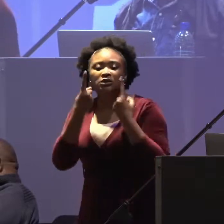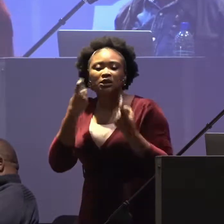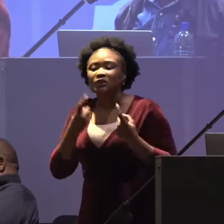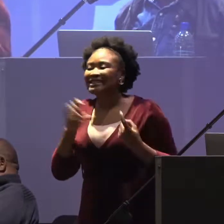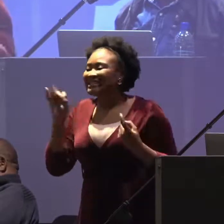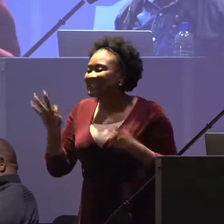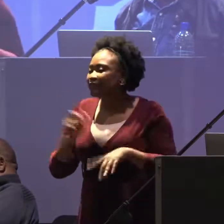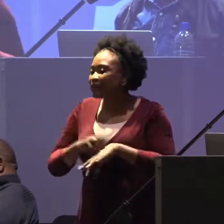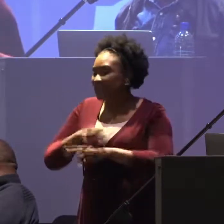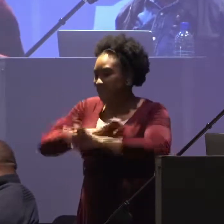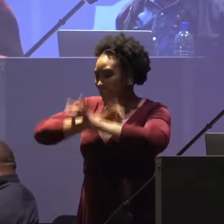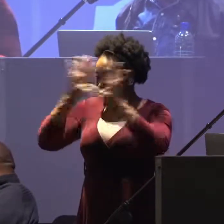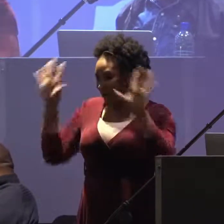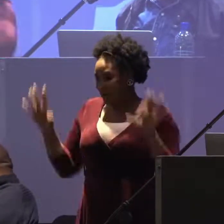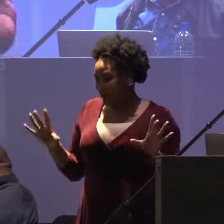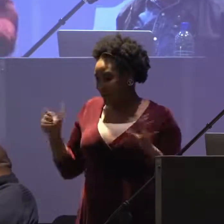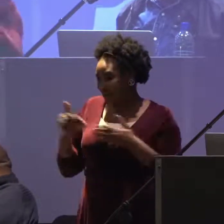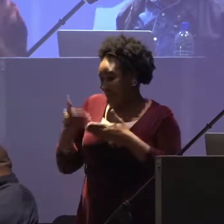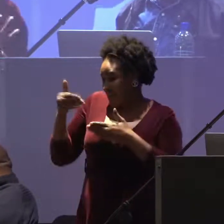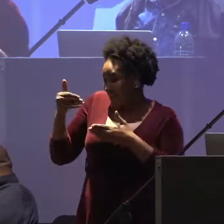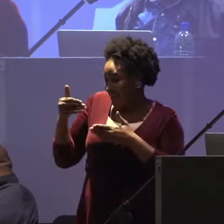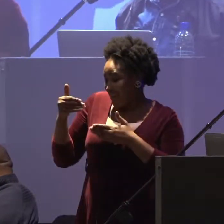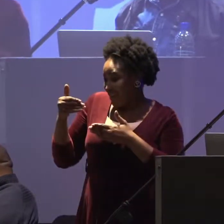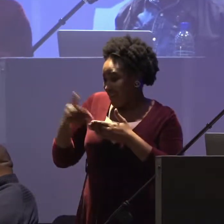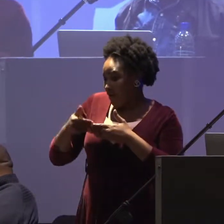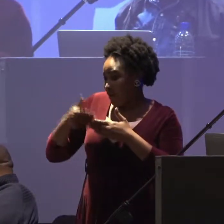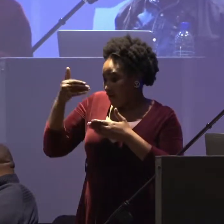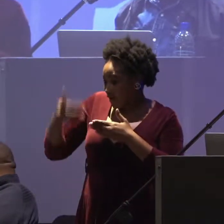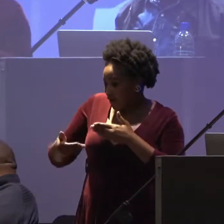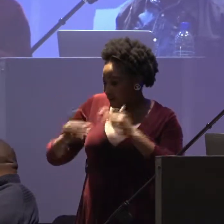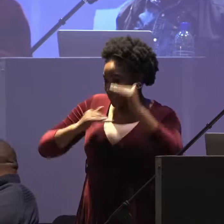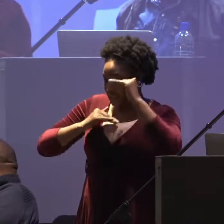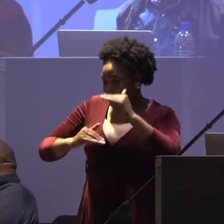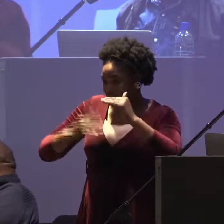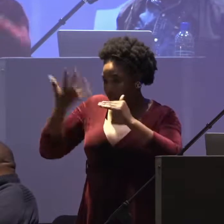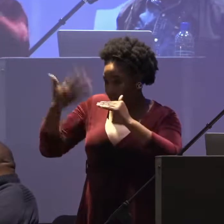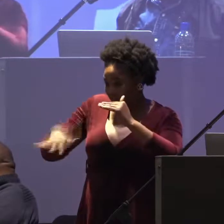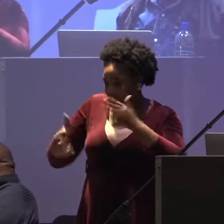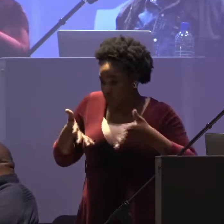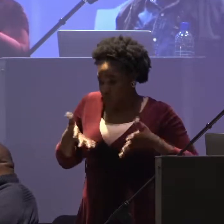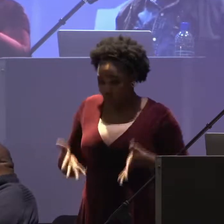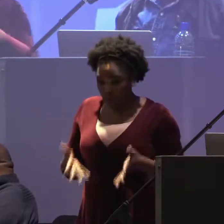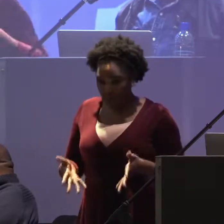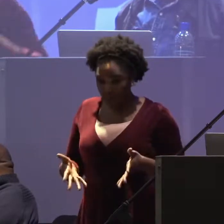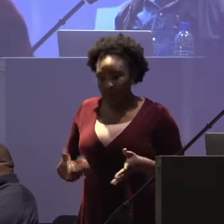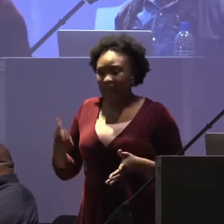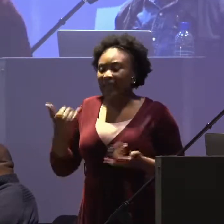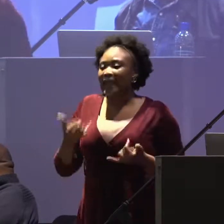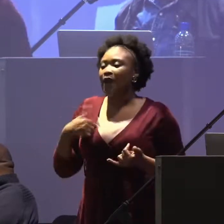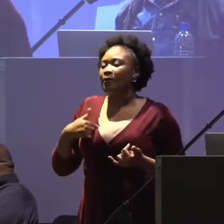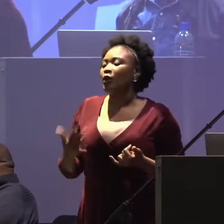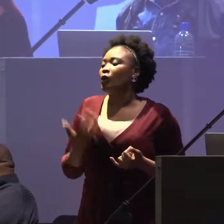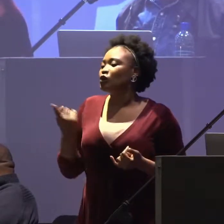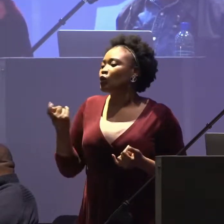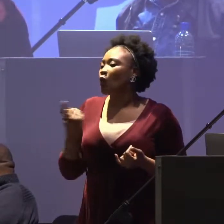clarity after the completion of the session of today. I'd like to call now on